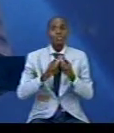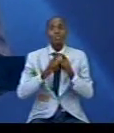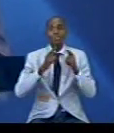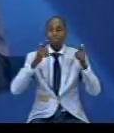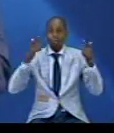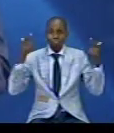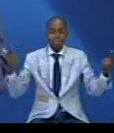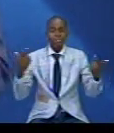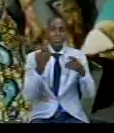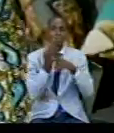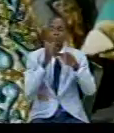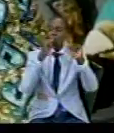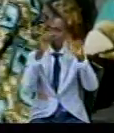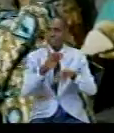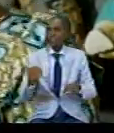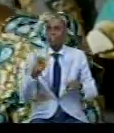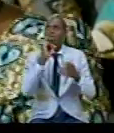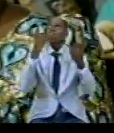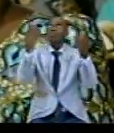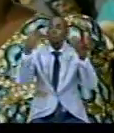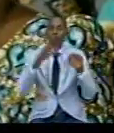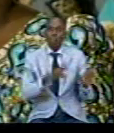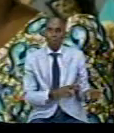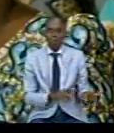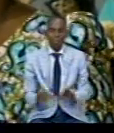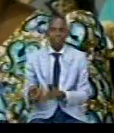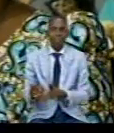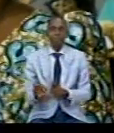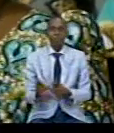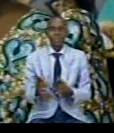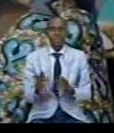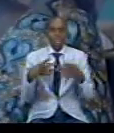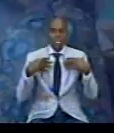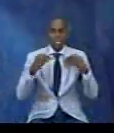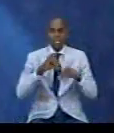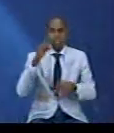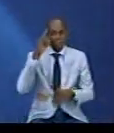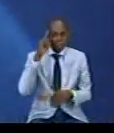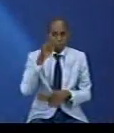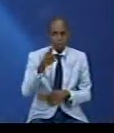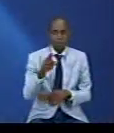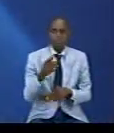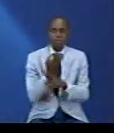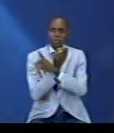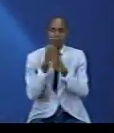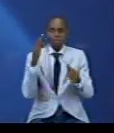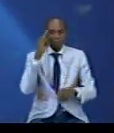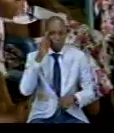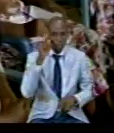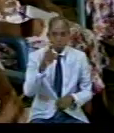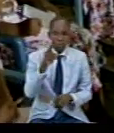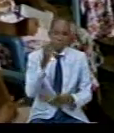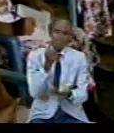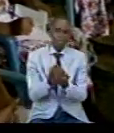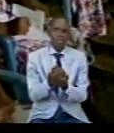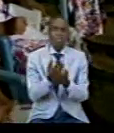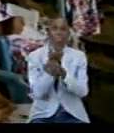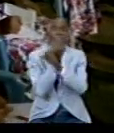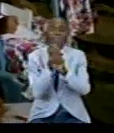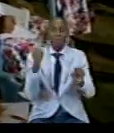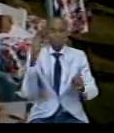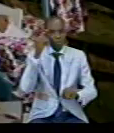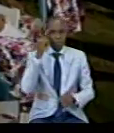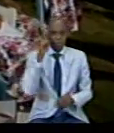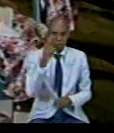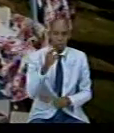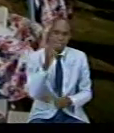already. Healing for you, deliverance for you, salvation for